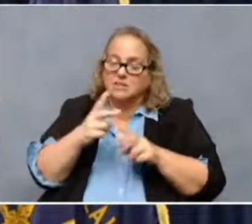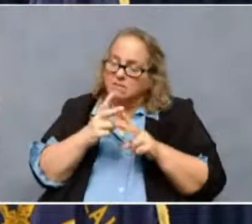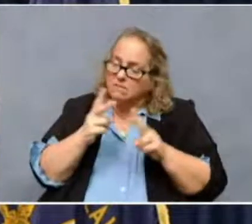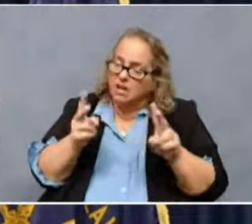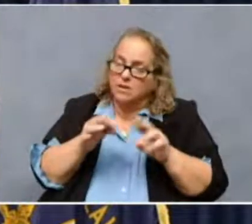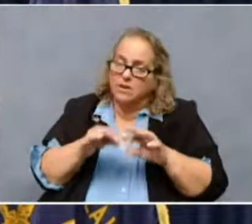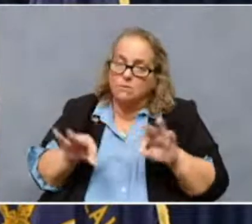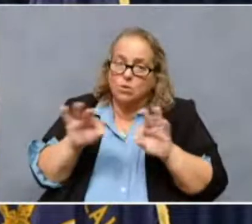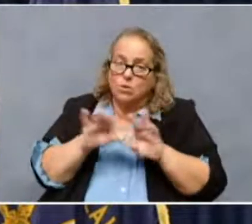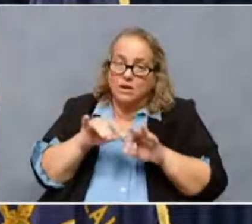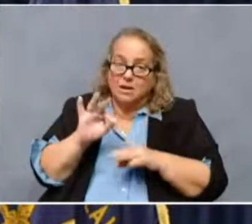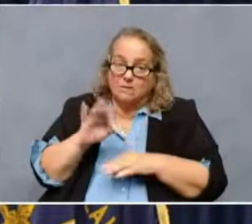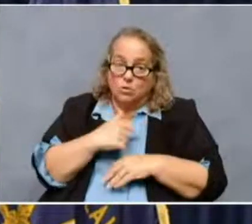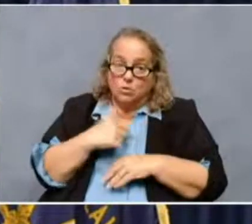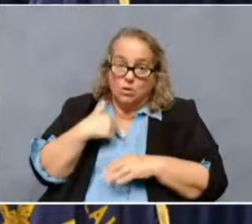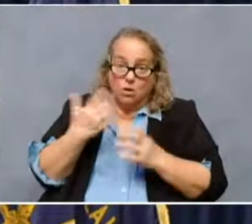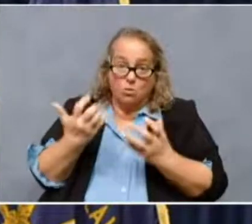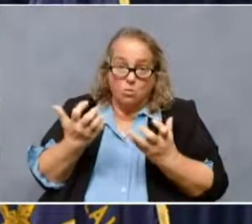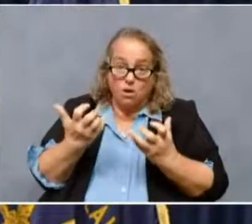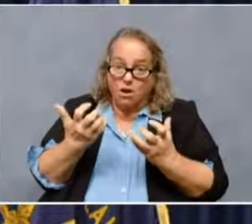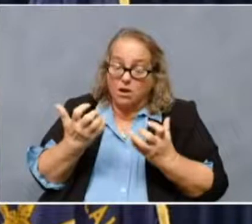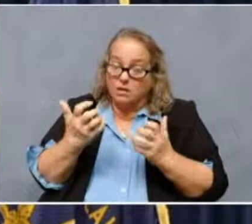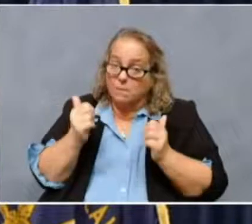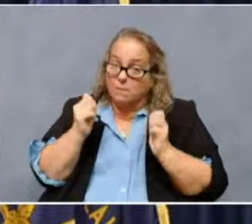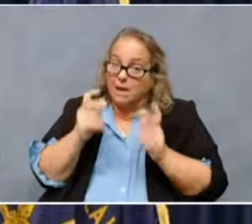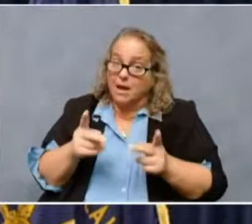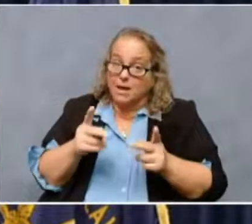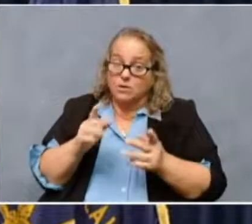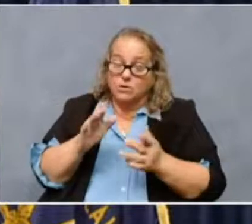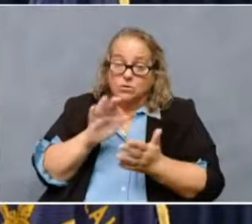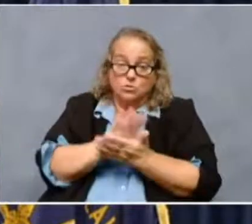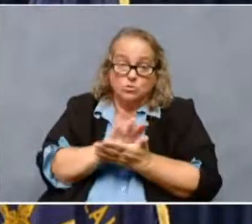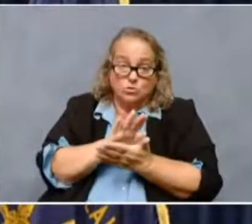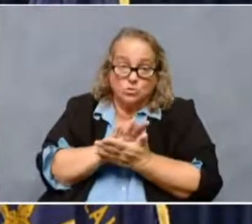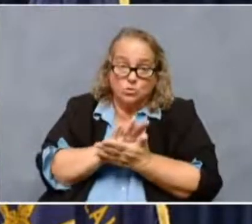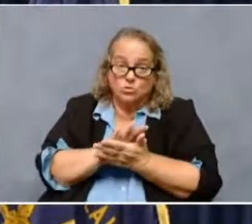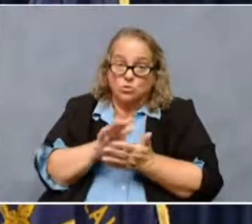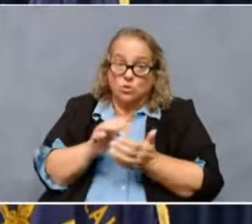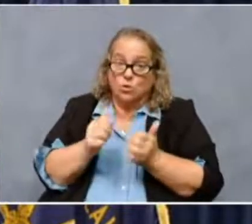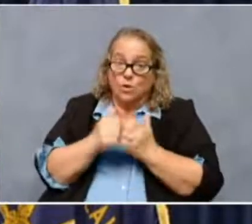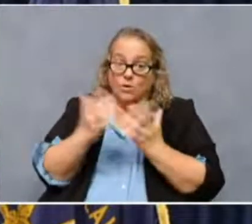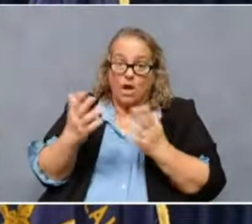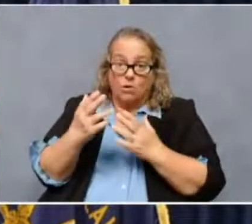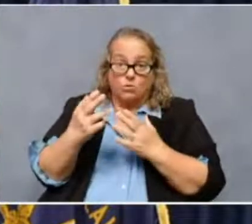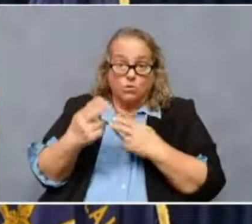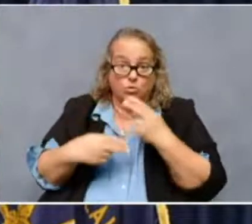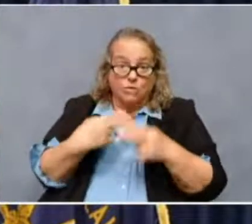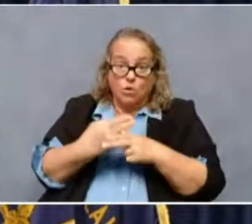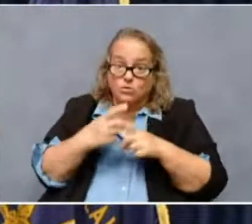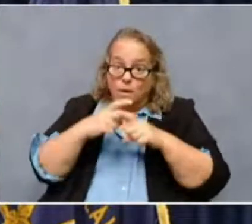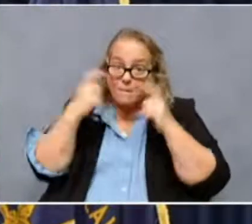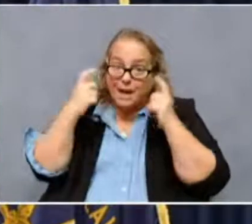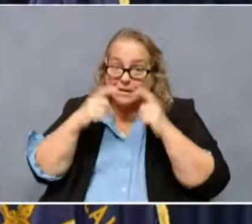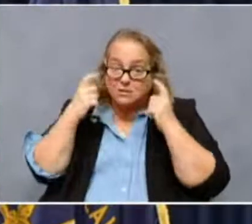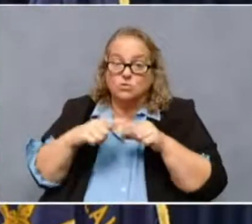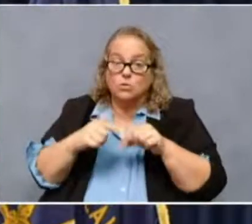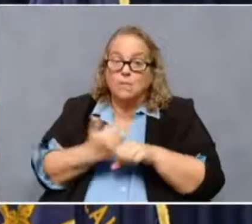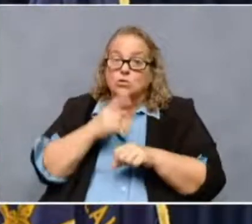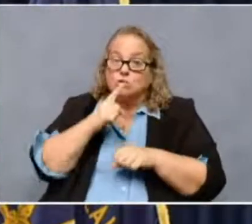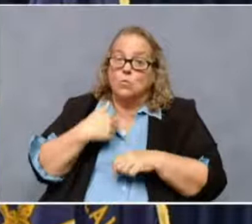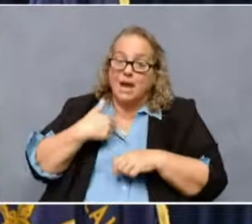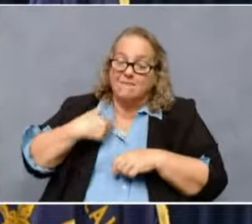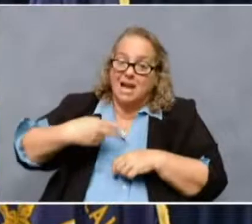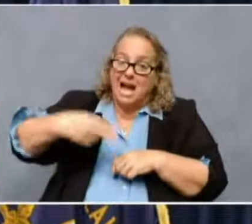if we want to get to schools without universal masking, to make sure we have a high level of